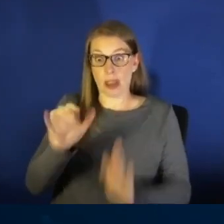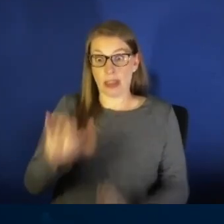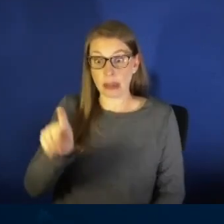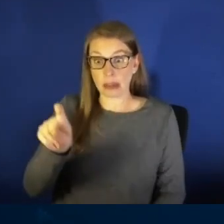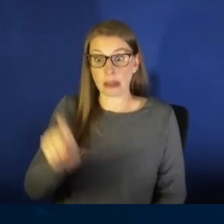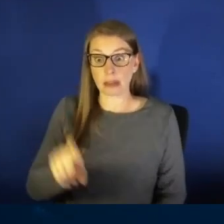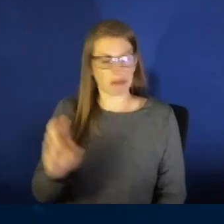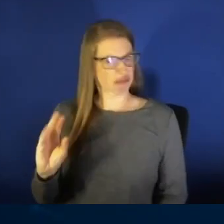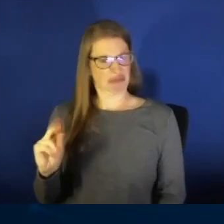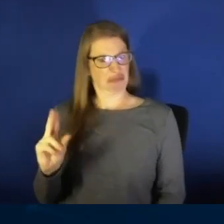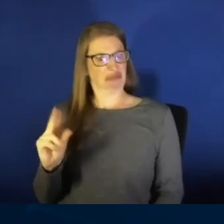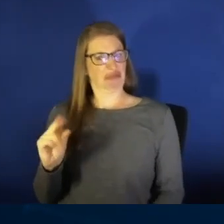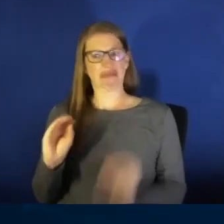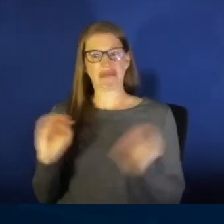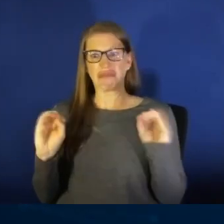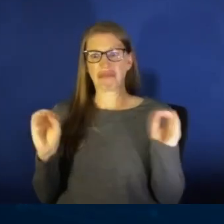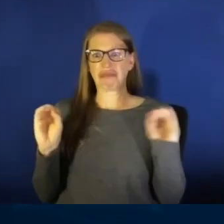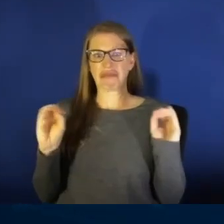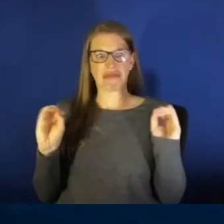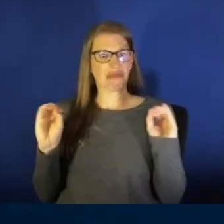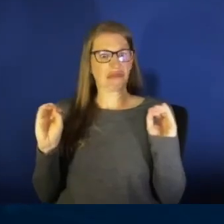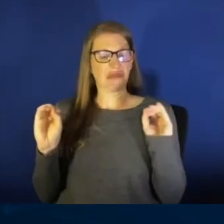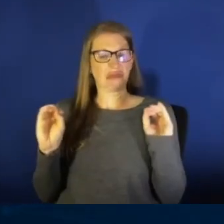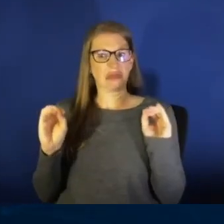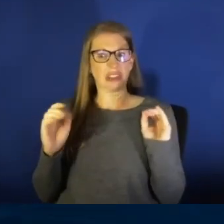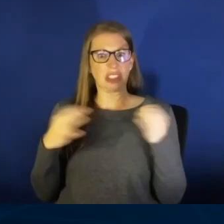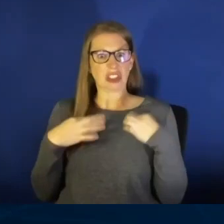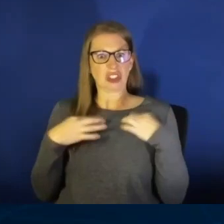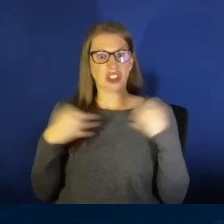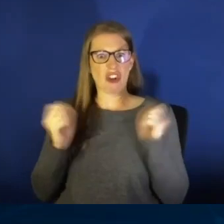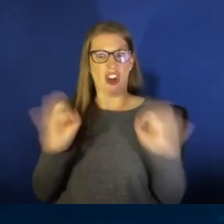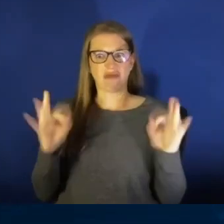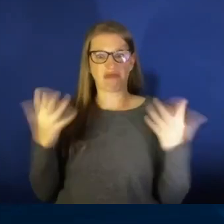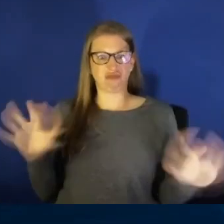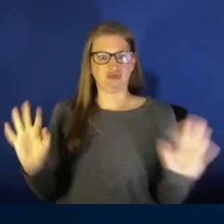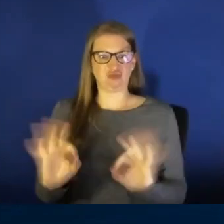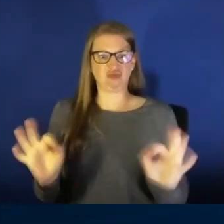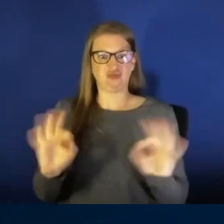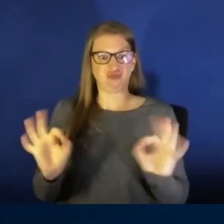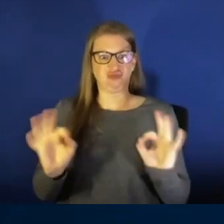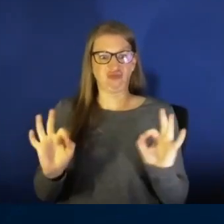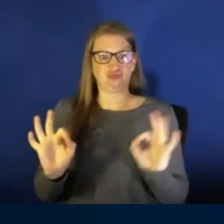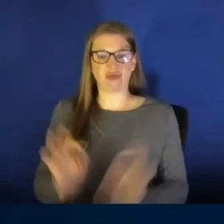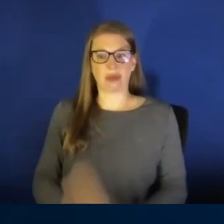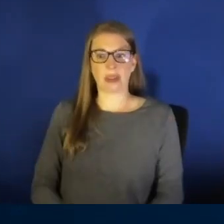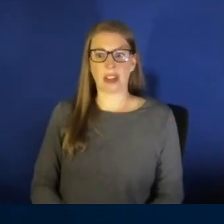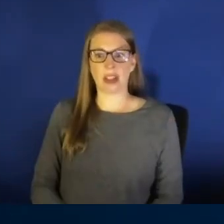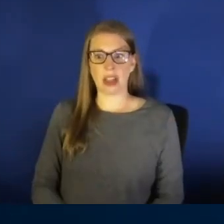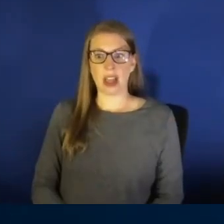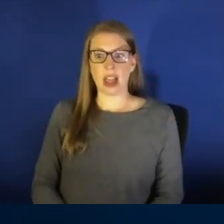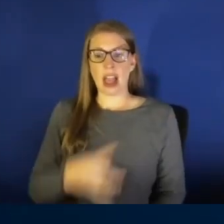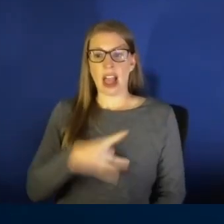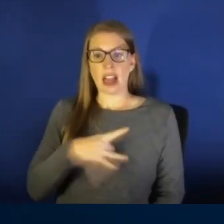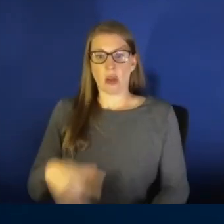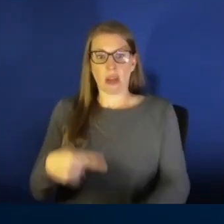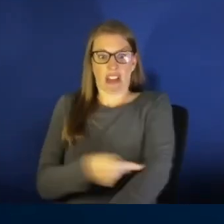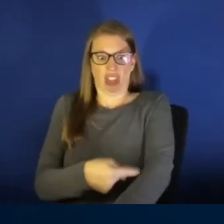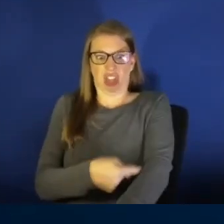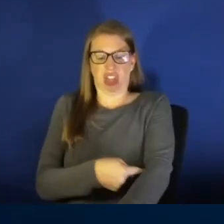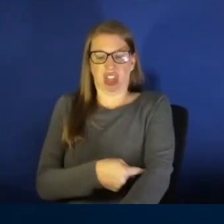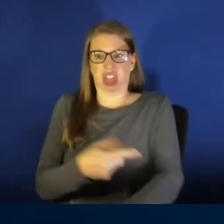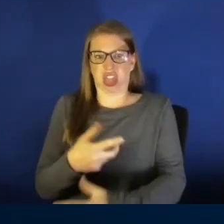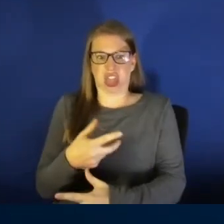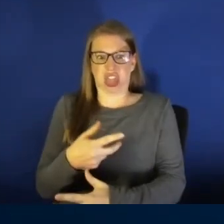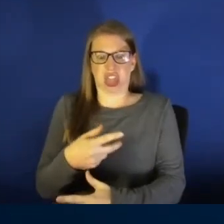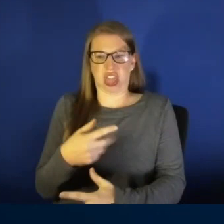No, it didn't require nothing. I mean, Right. just take your shirt off. It's no big deal. I mean, I don't like getting poked and prodded either. Okay, they'll all tell you I'm a